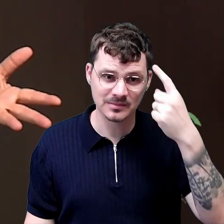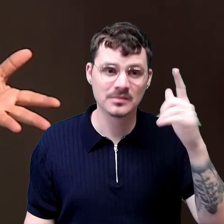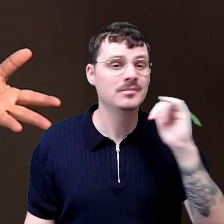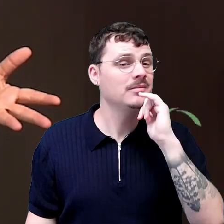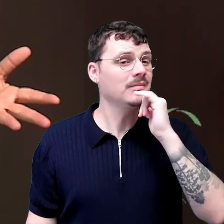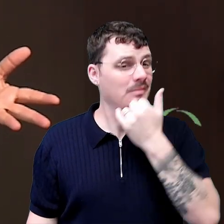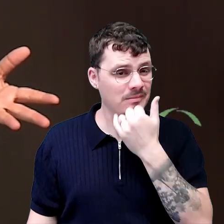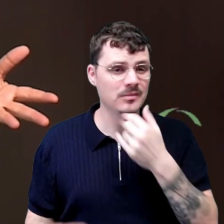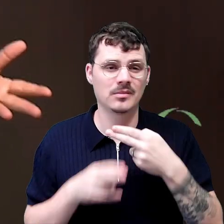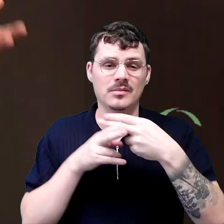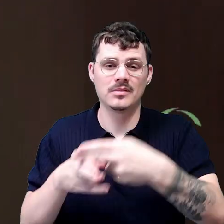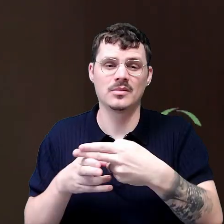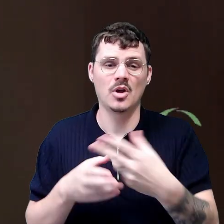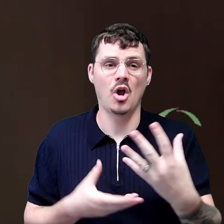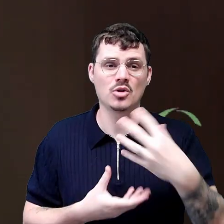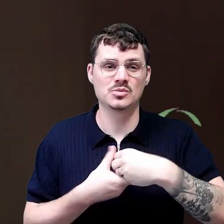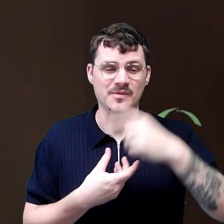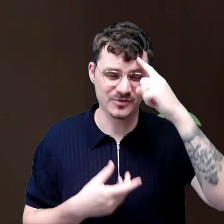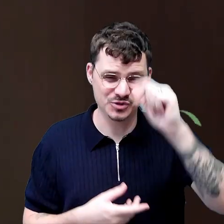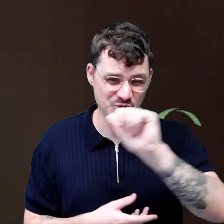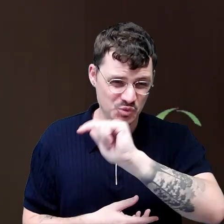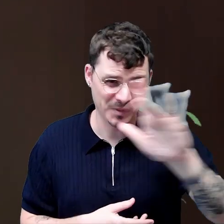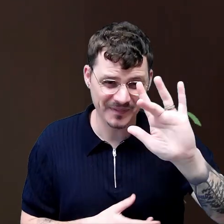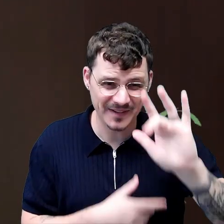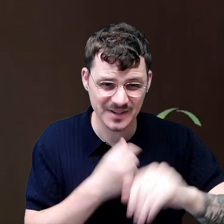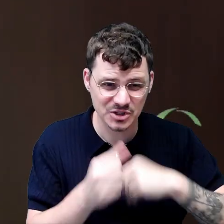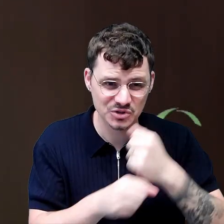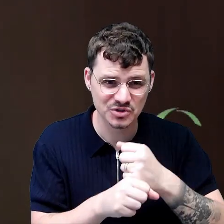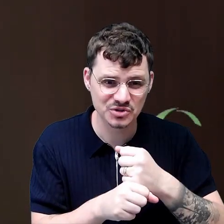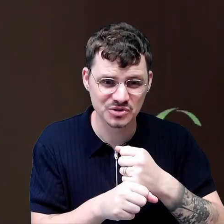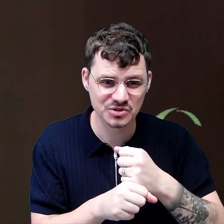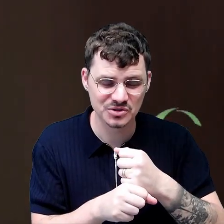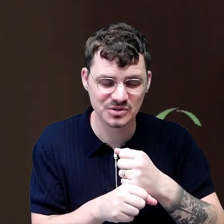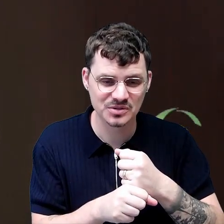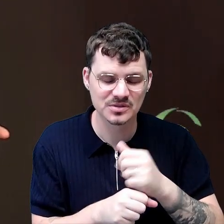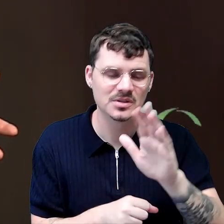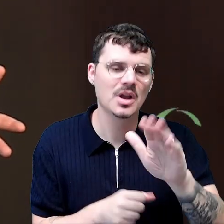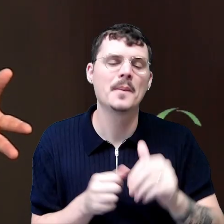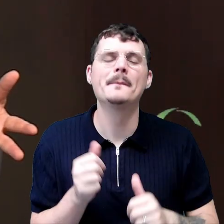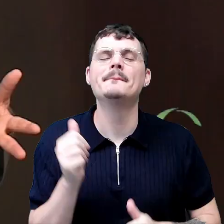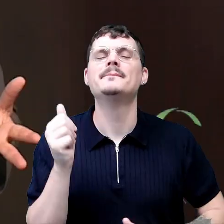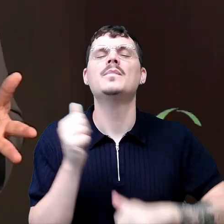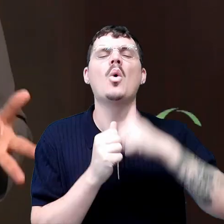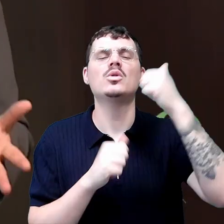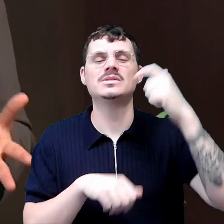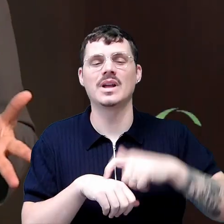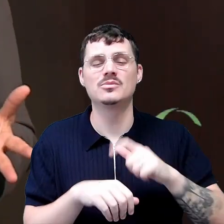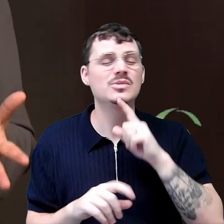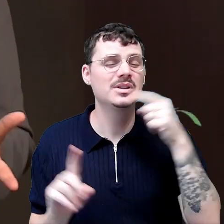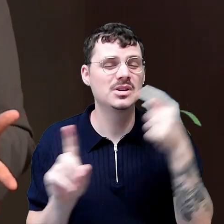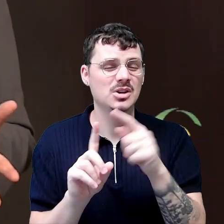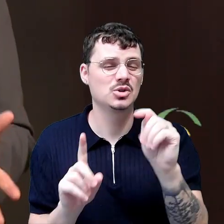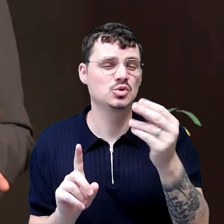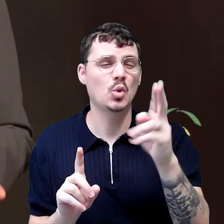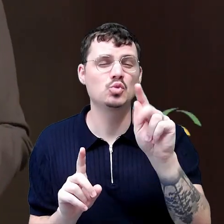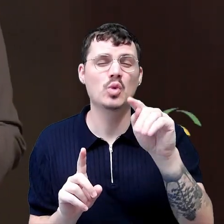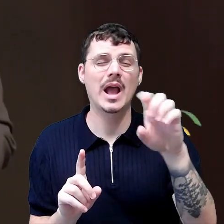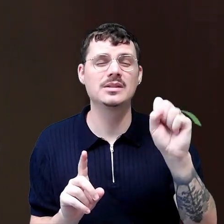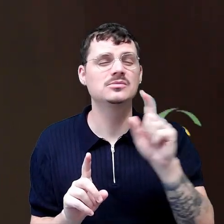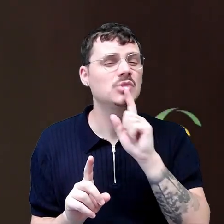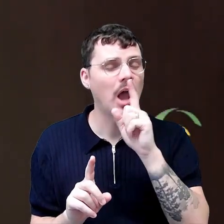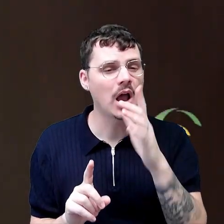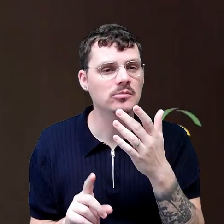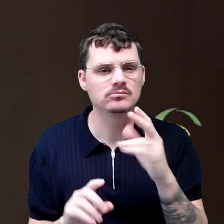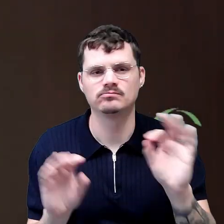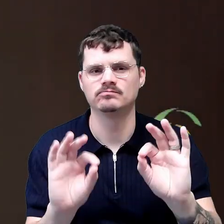Misdiagnosed as autism for 25 years. Now, most of the time, actually, Tourette syndrome is a really benign